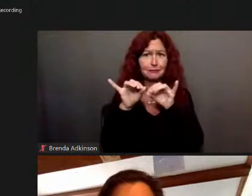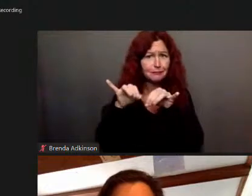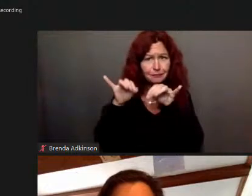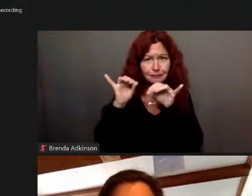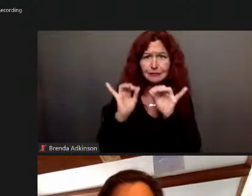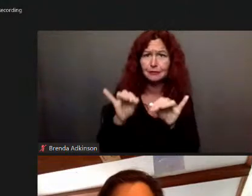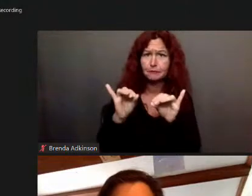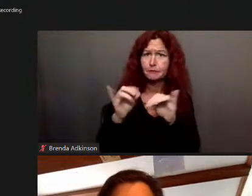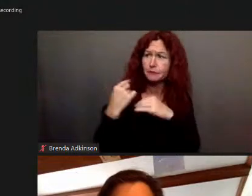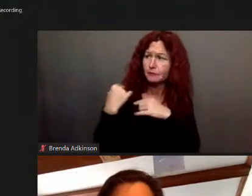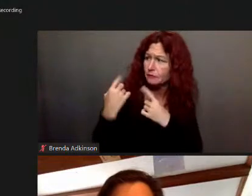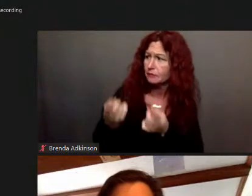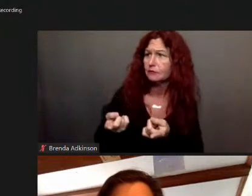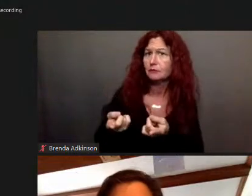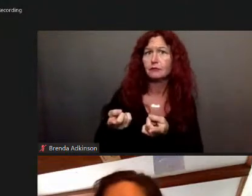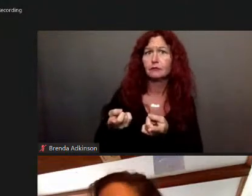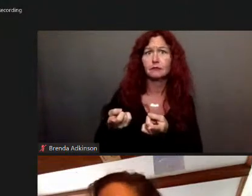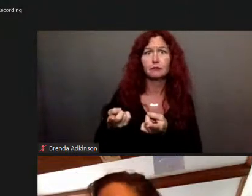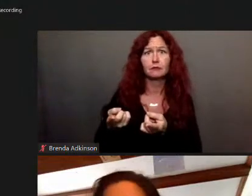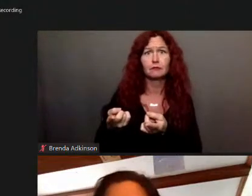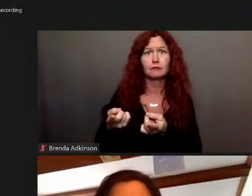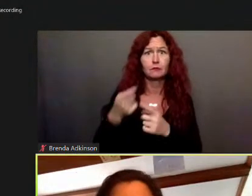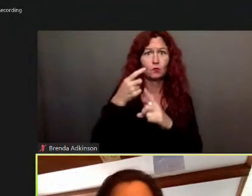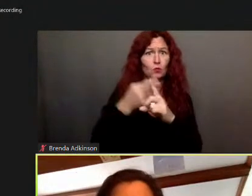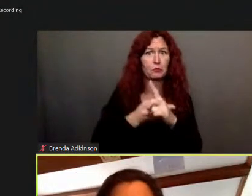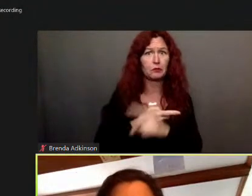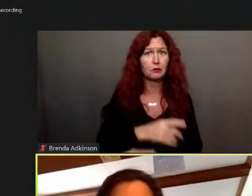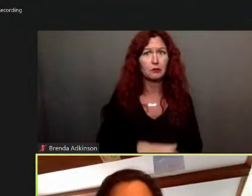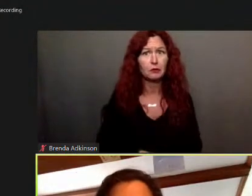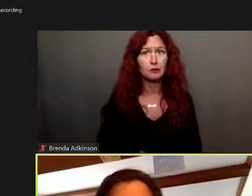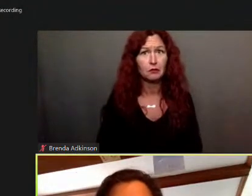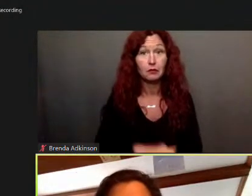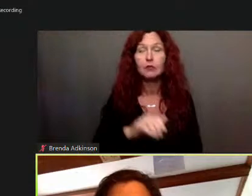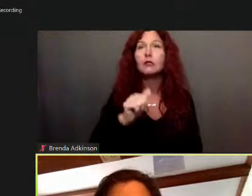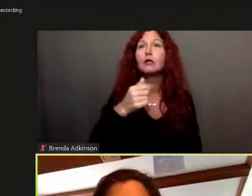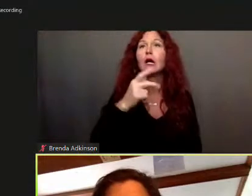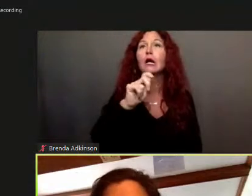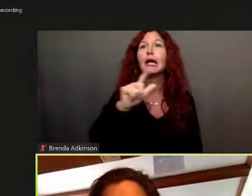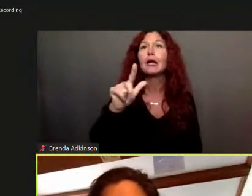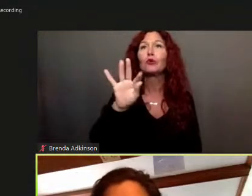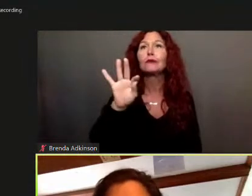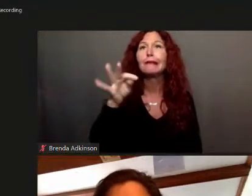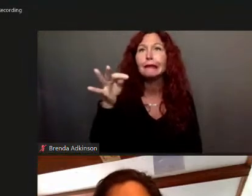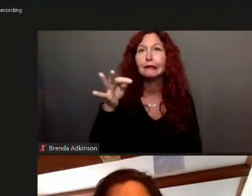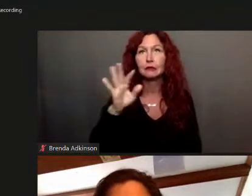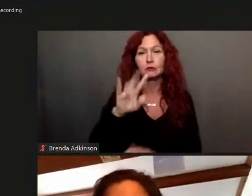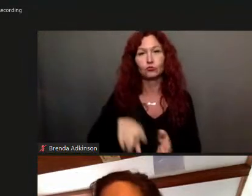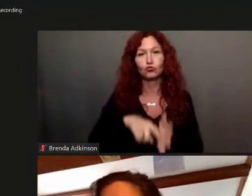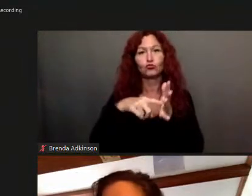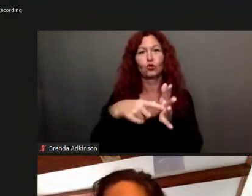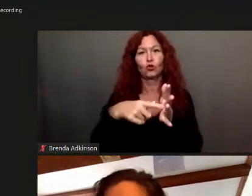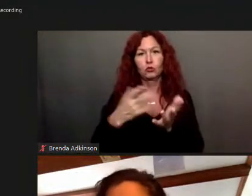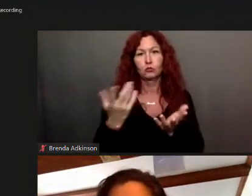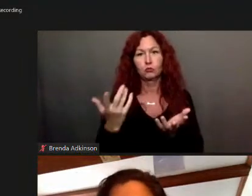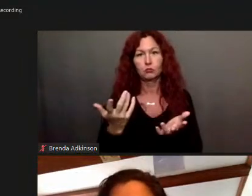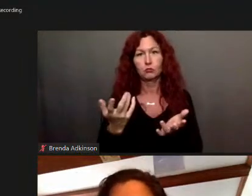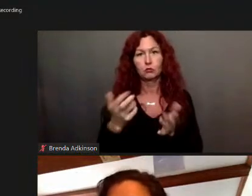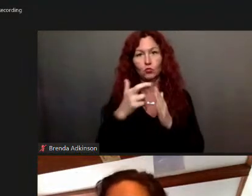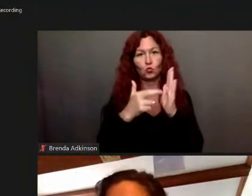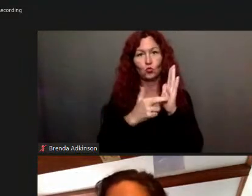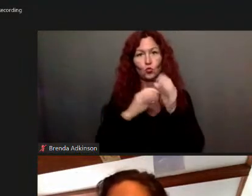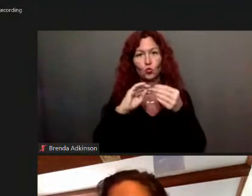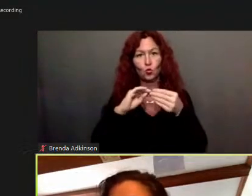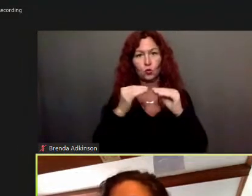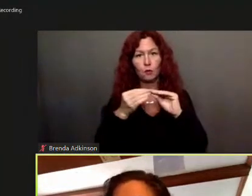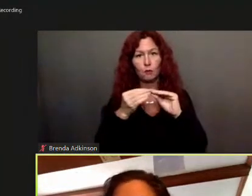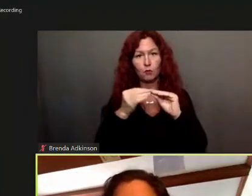that's been ongoing for well over a month. Since April 9th, sir. What order is that? 20 April what? 9th.